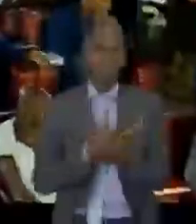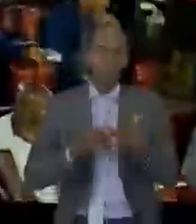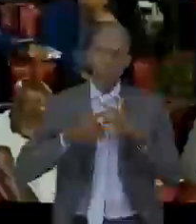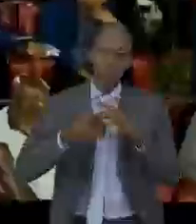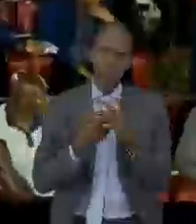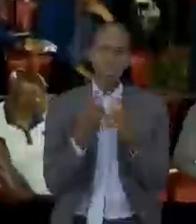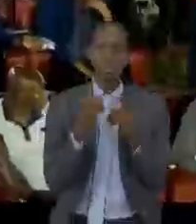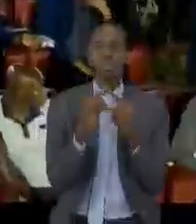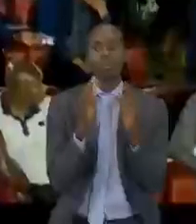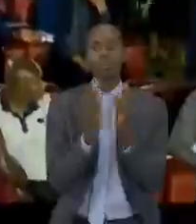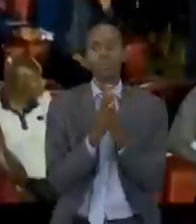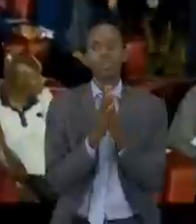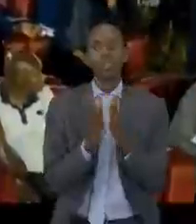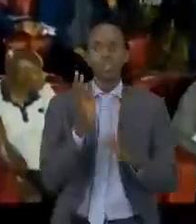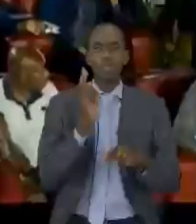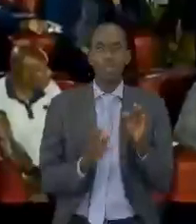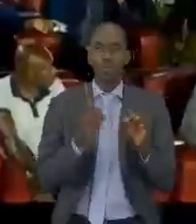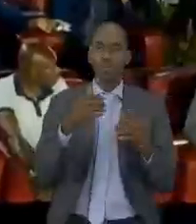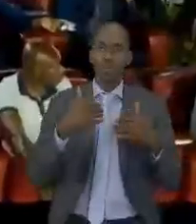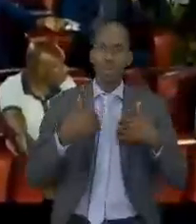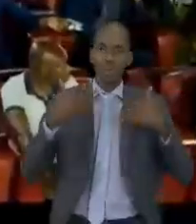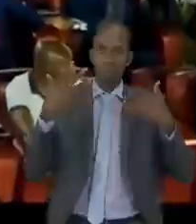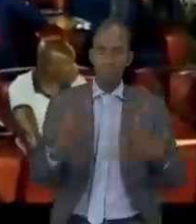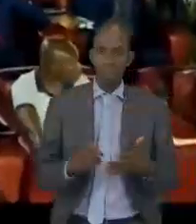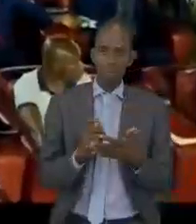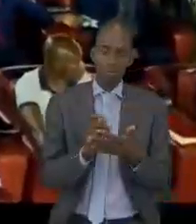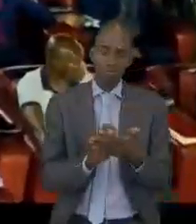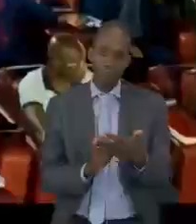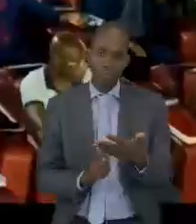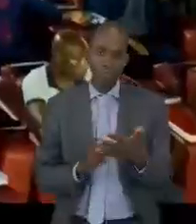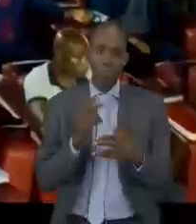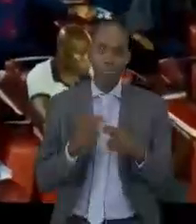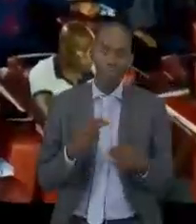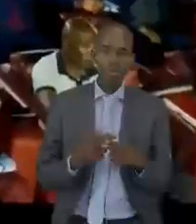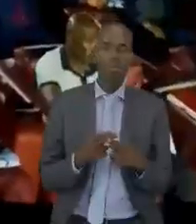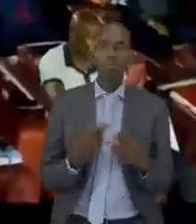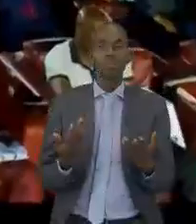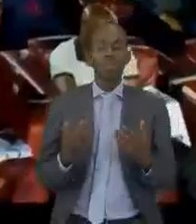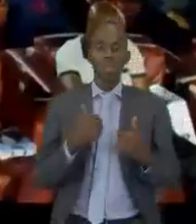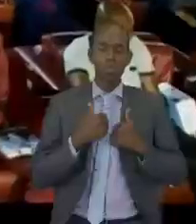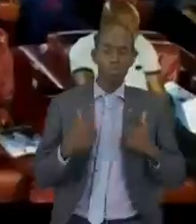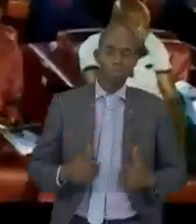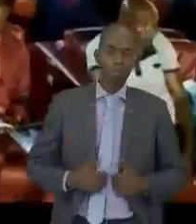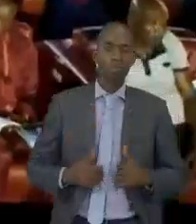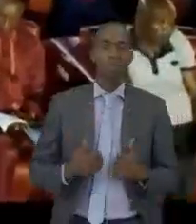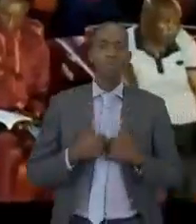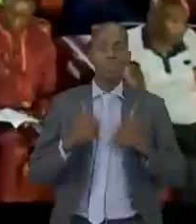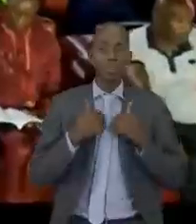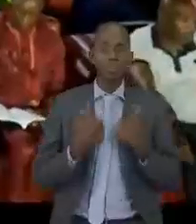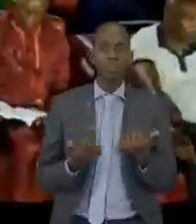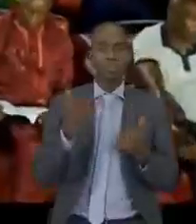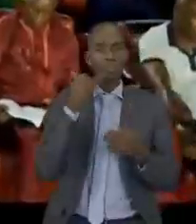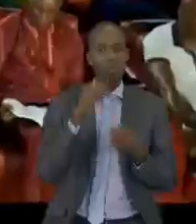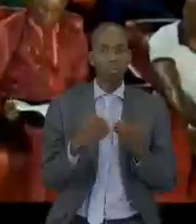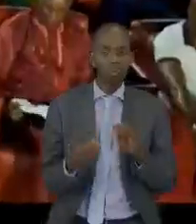supervisors, you raise up the flag with you there so that we'll be able to know you are